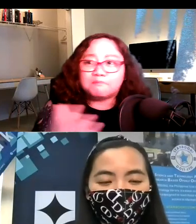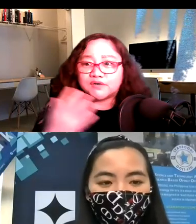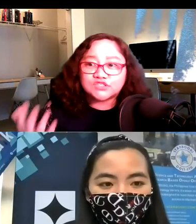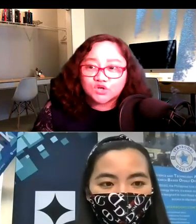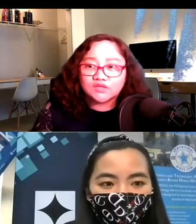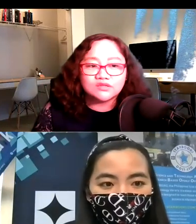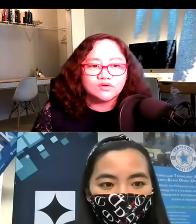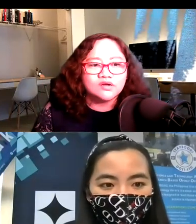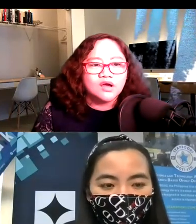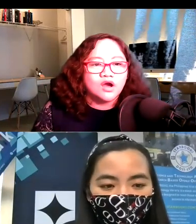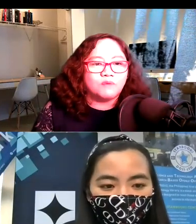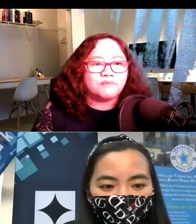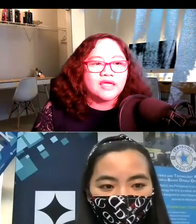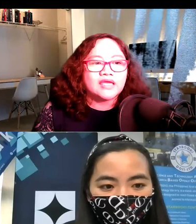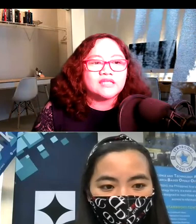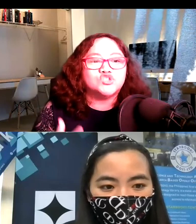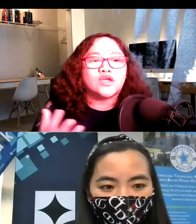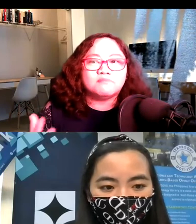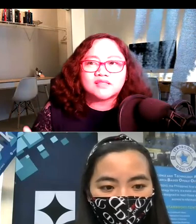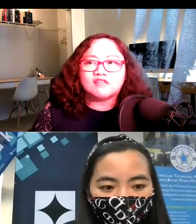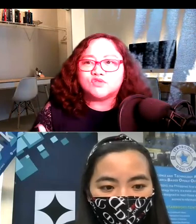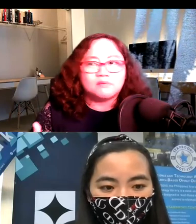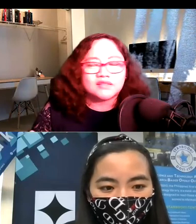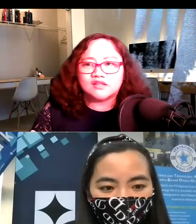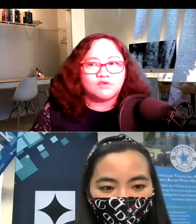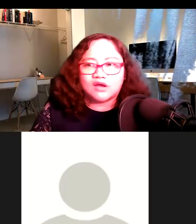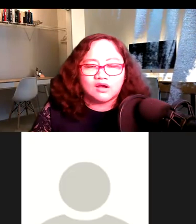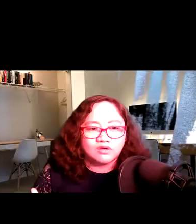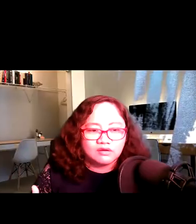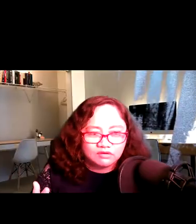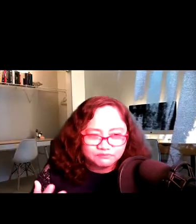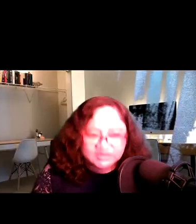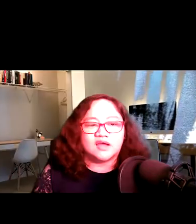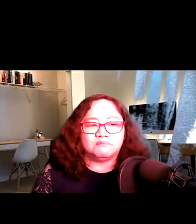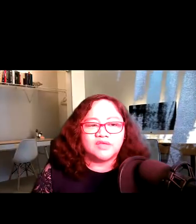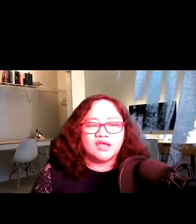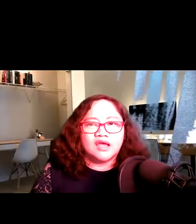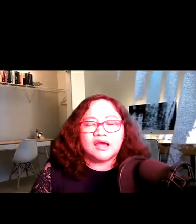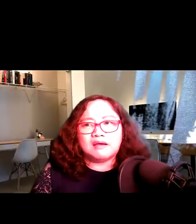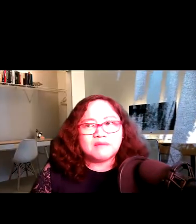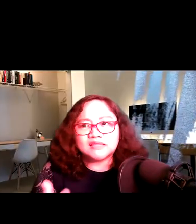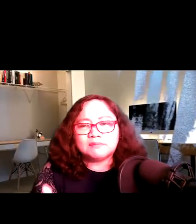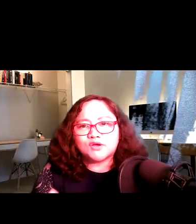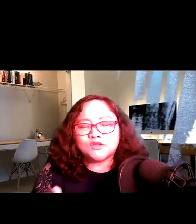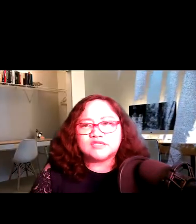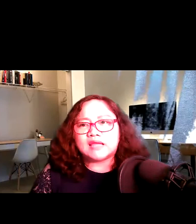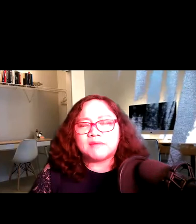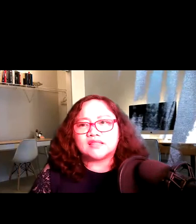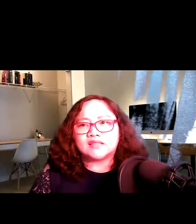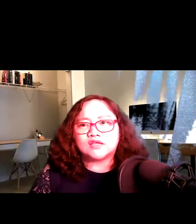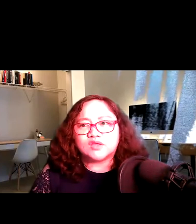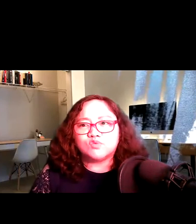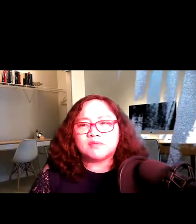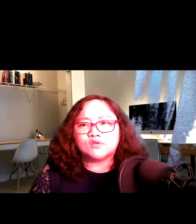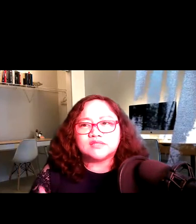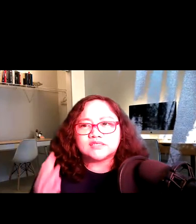a person, no, of enjoyment and fundamental freedom. Maganda po yung ginabanggit din